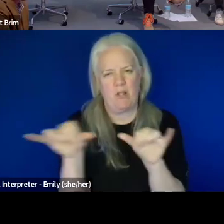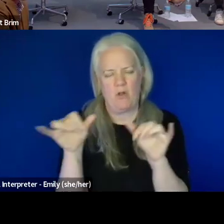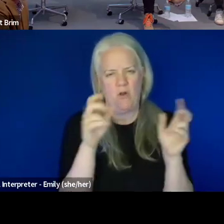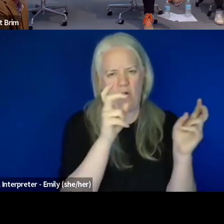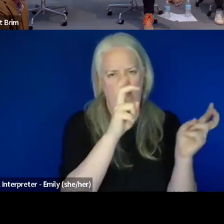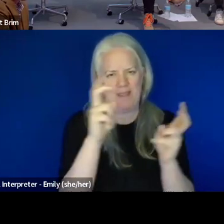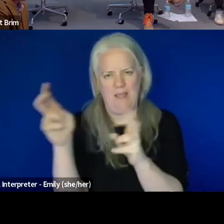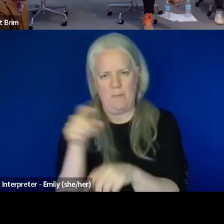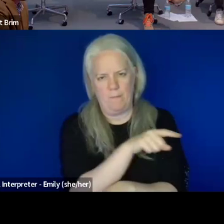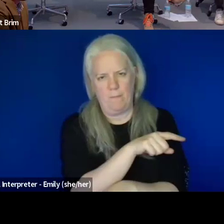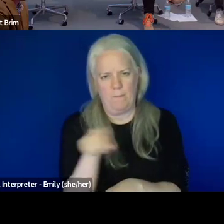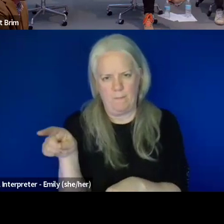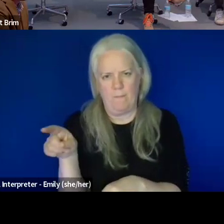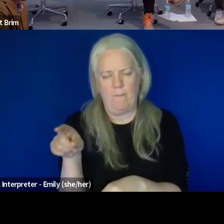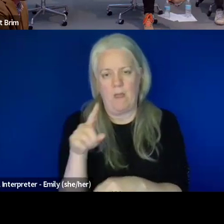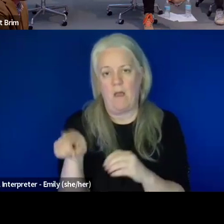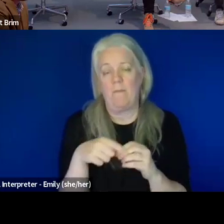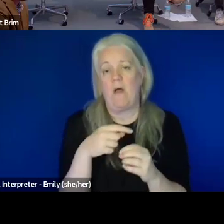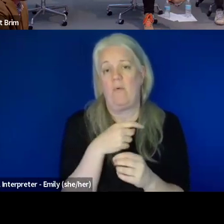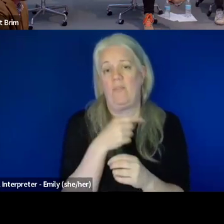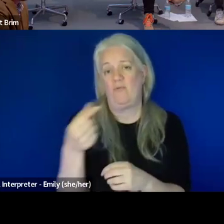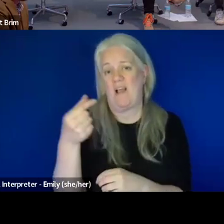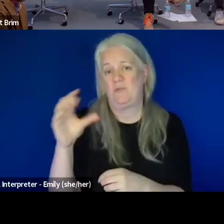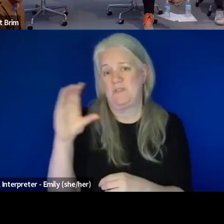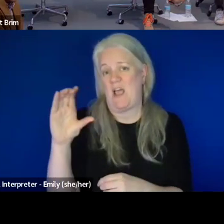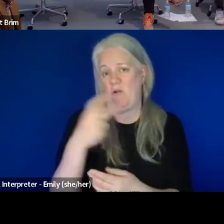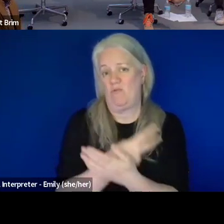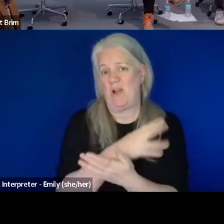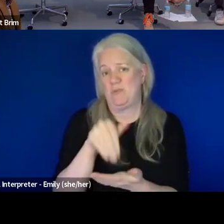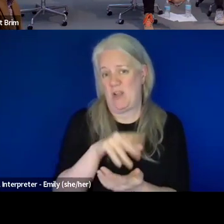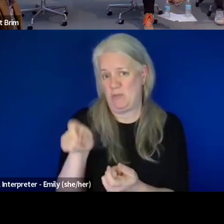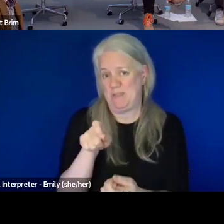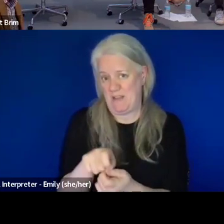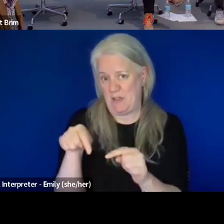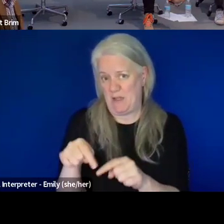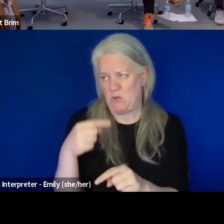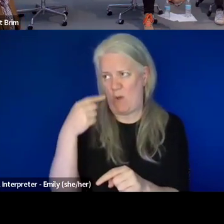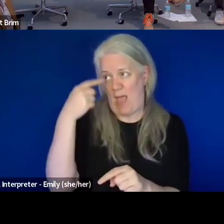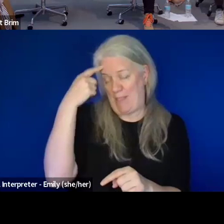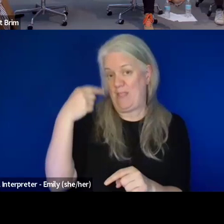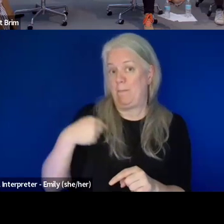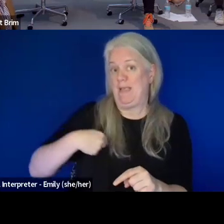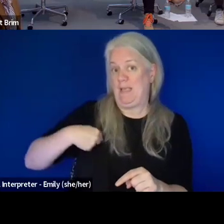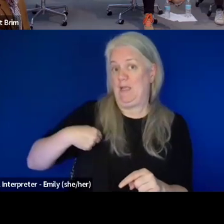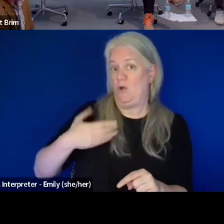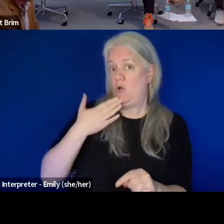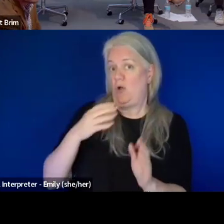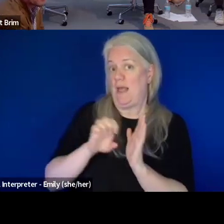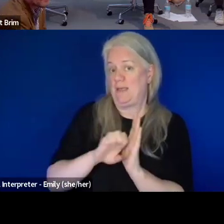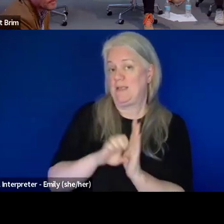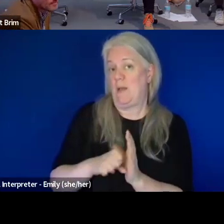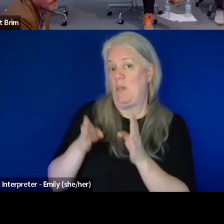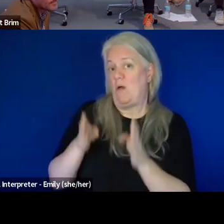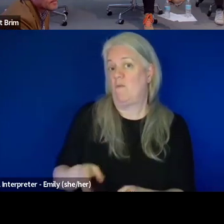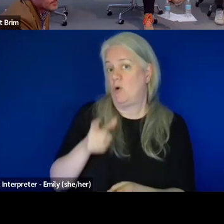have made regarding the Graduate Center specifically. So I think, actually an example of someone who had historically